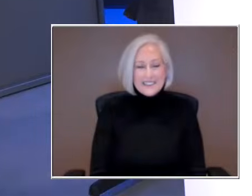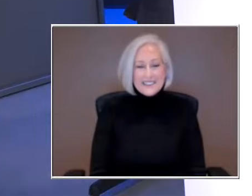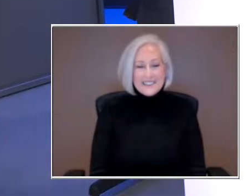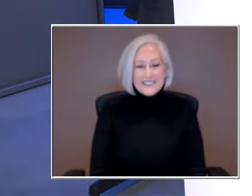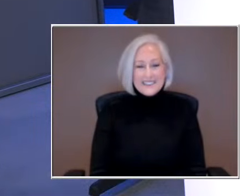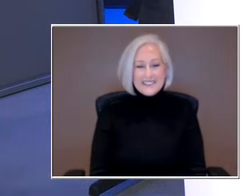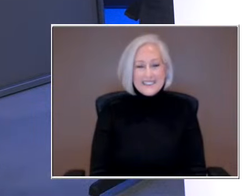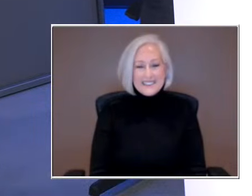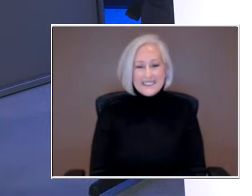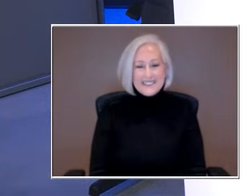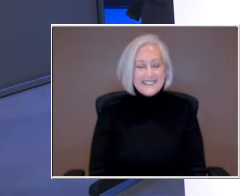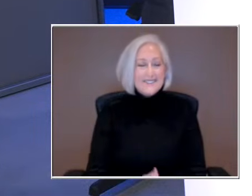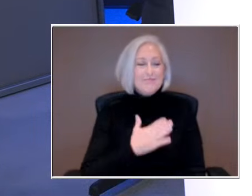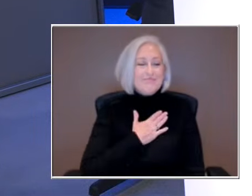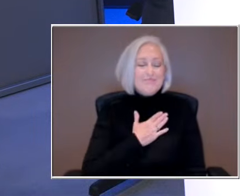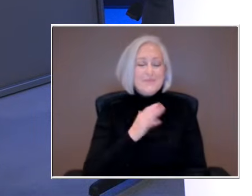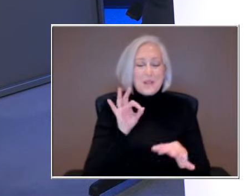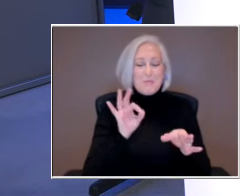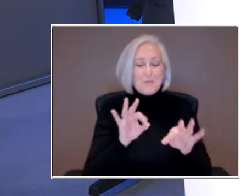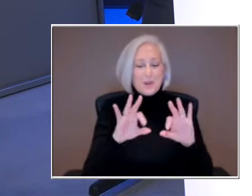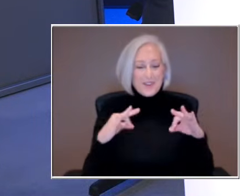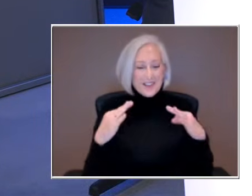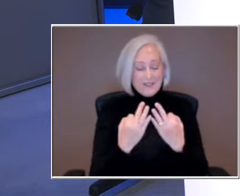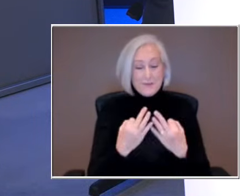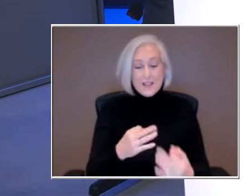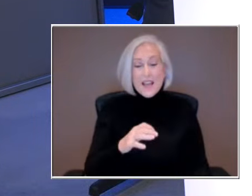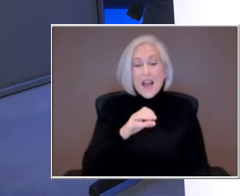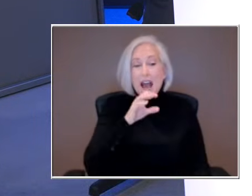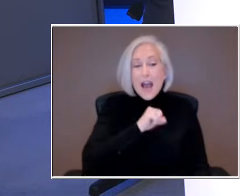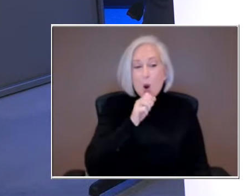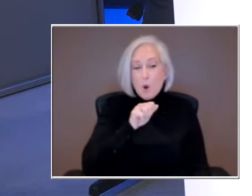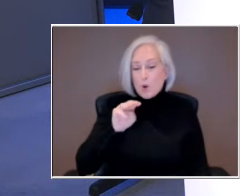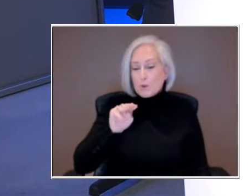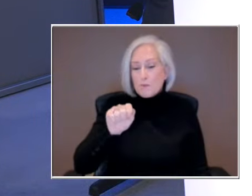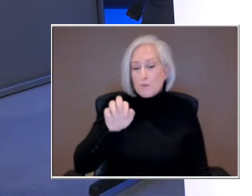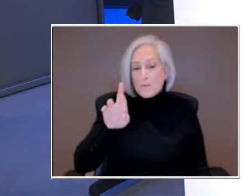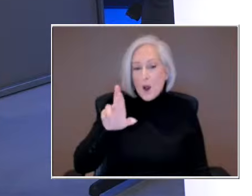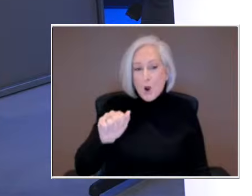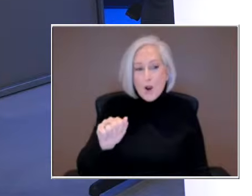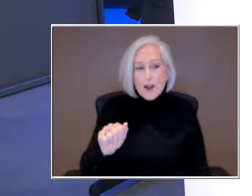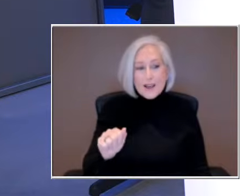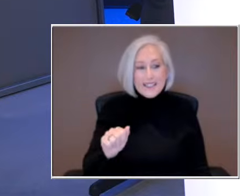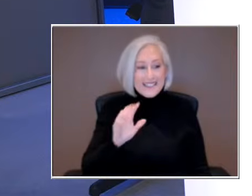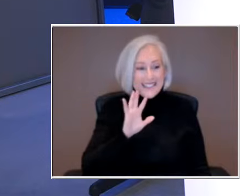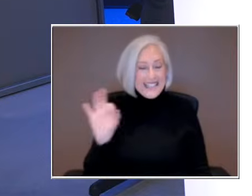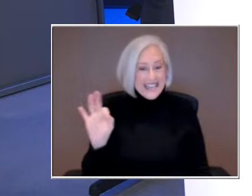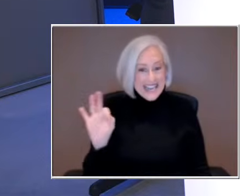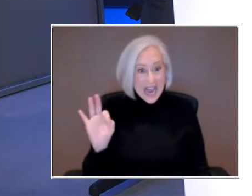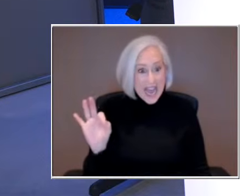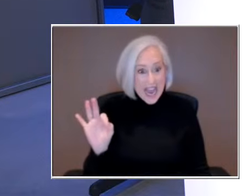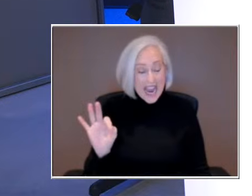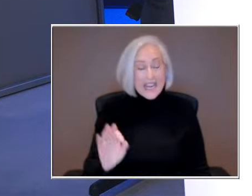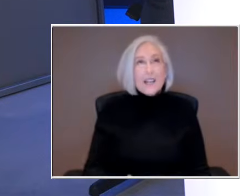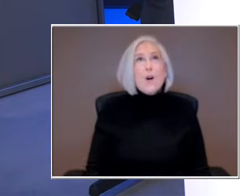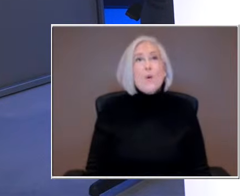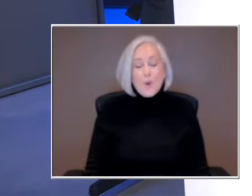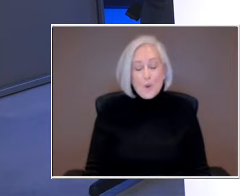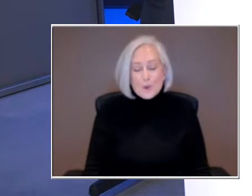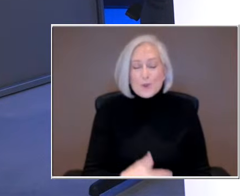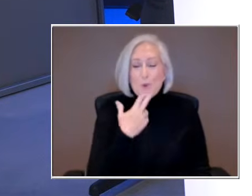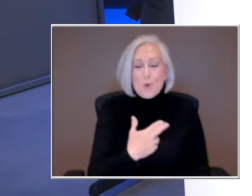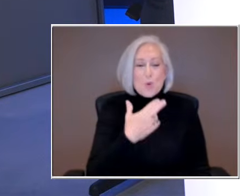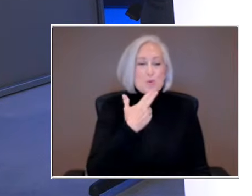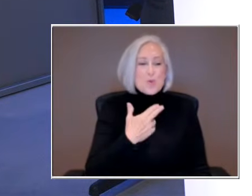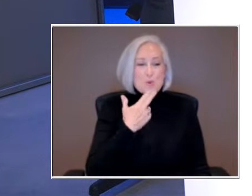What a perfect family. How old is Mara now? She's 9. How old is she? 9. 9 years old. She's so cute. Oh